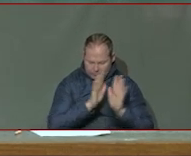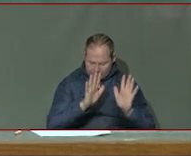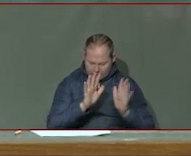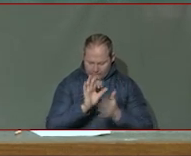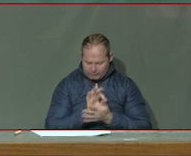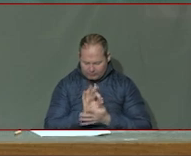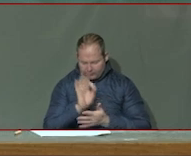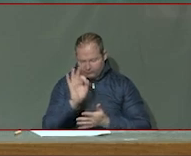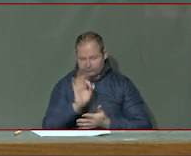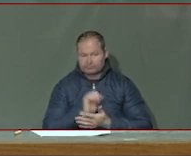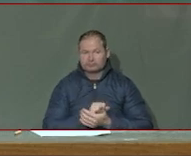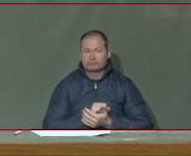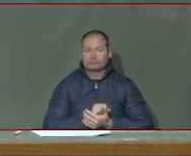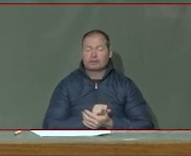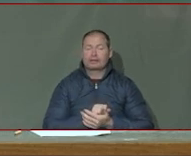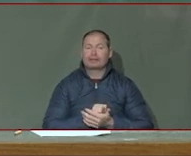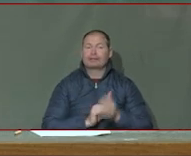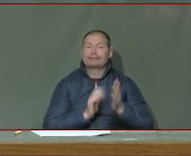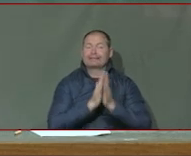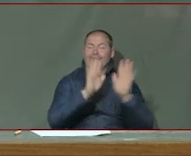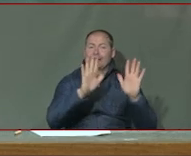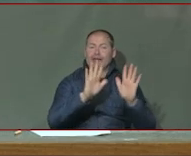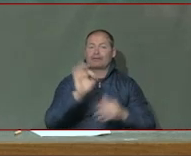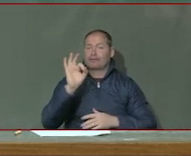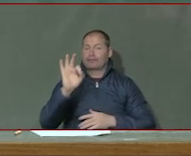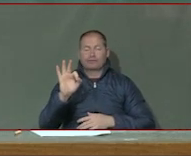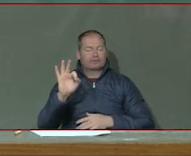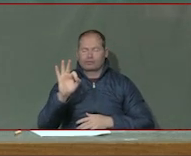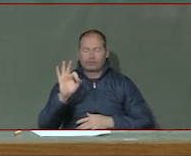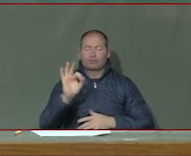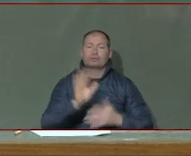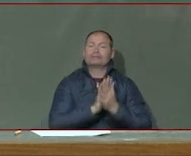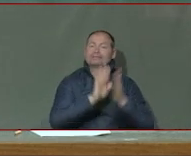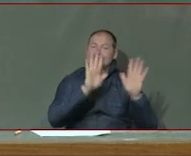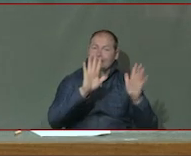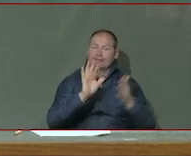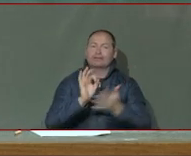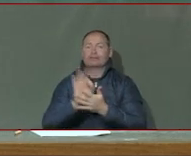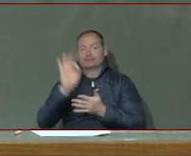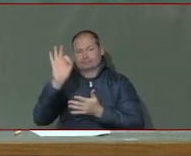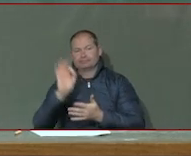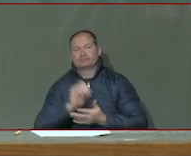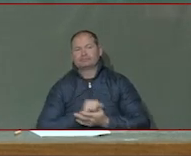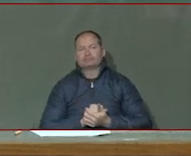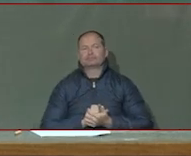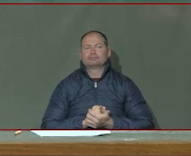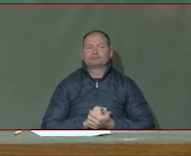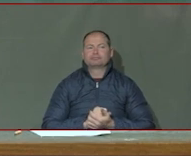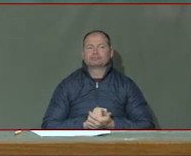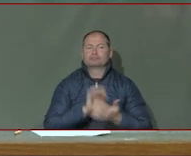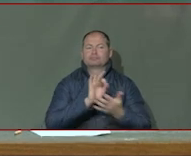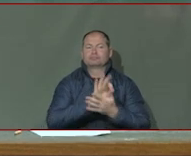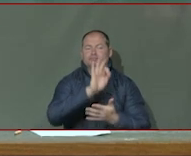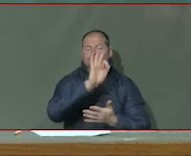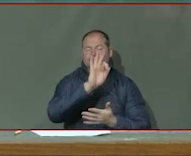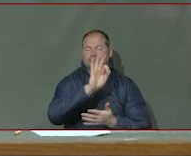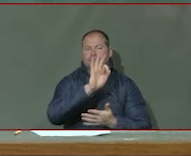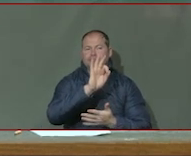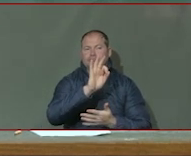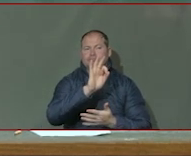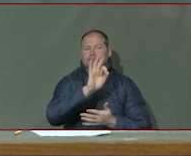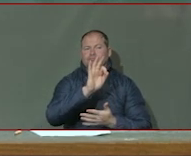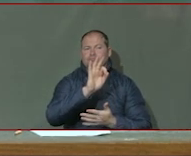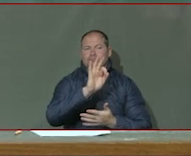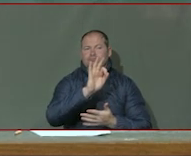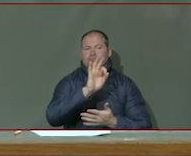13. Not 10, 3, 10, 13. So here we can say it is 13, 5 minus